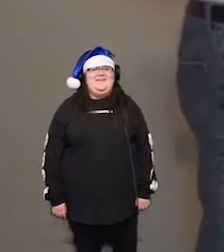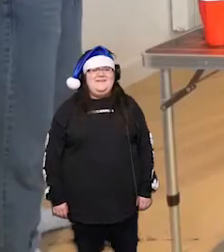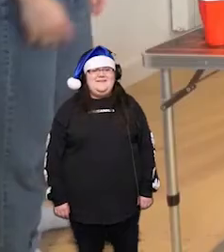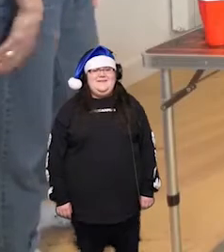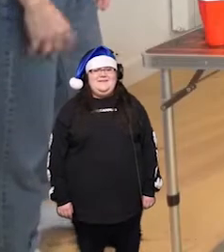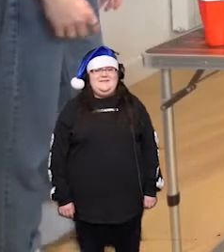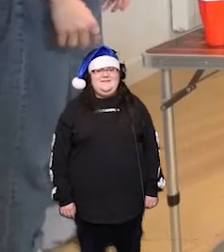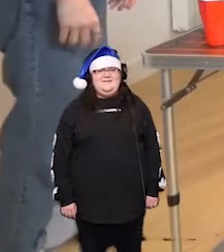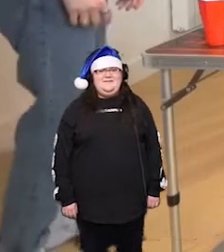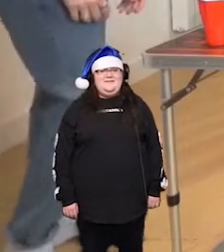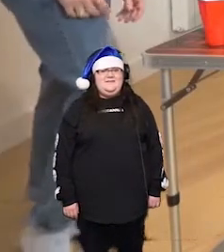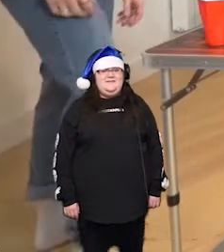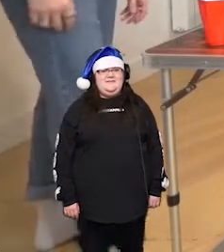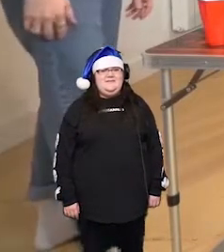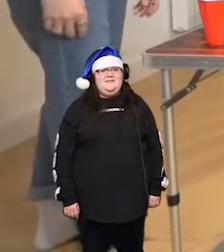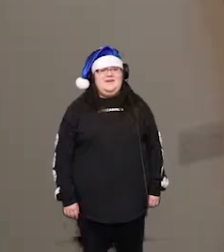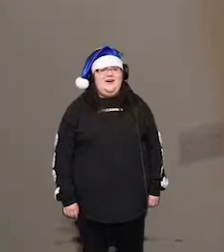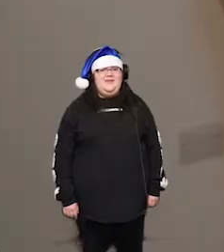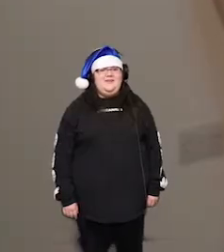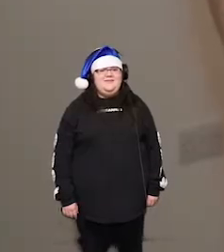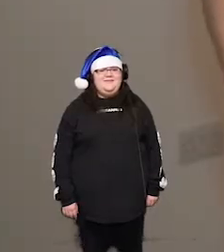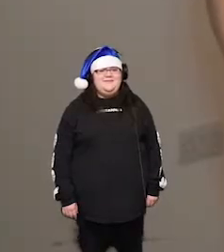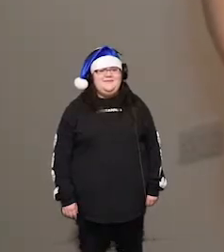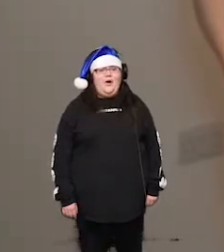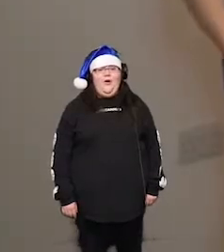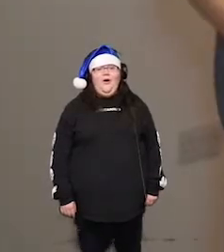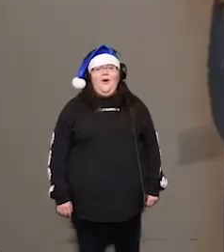died. Give me a rerun. I want more reruns. No.